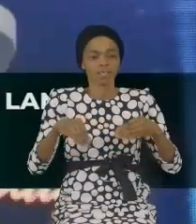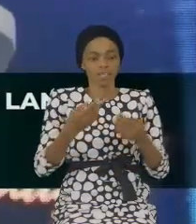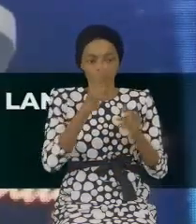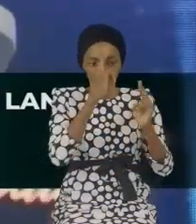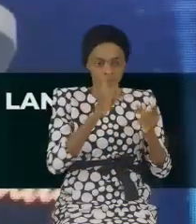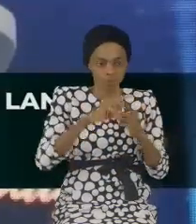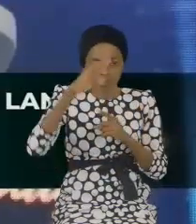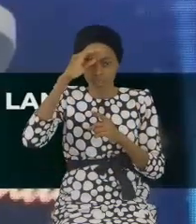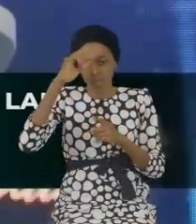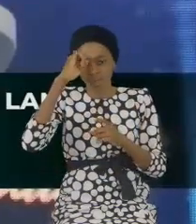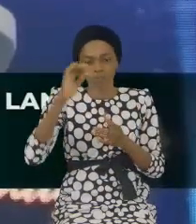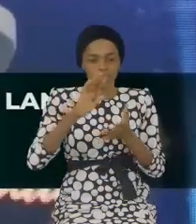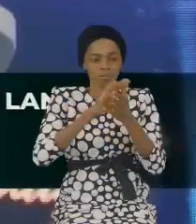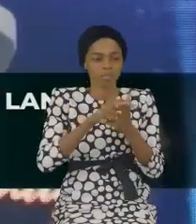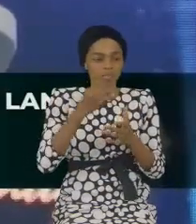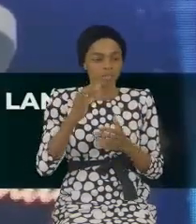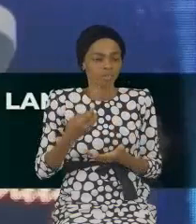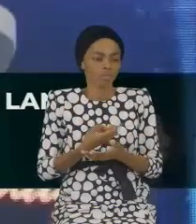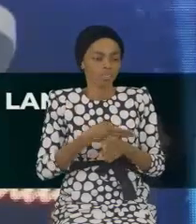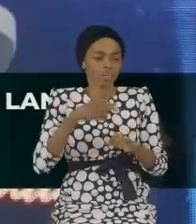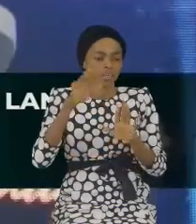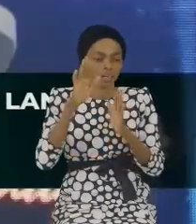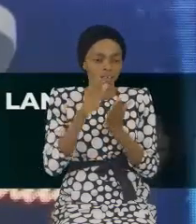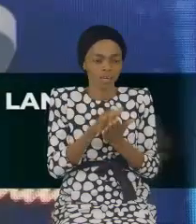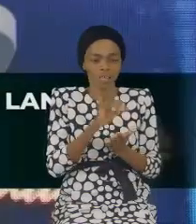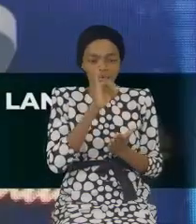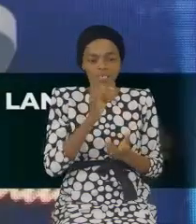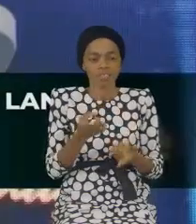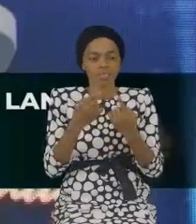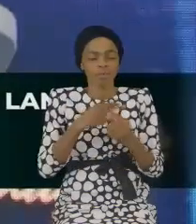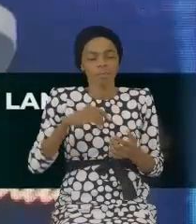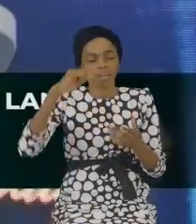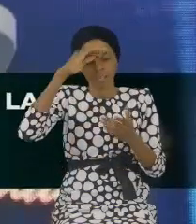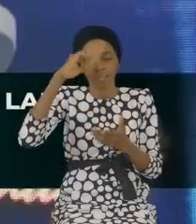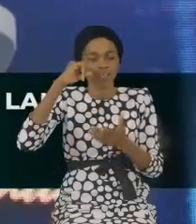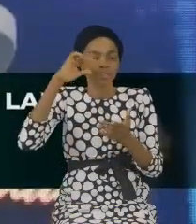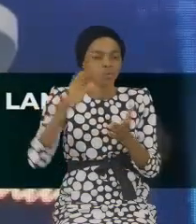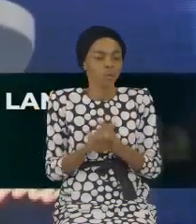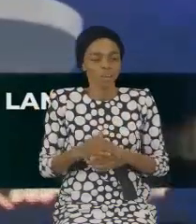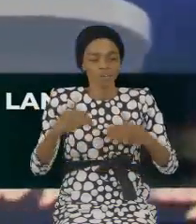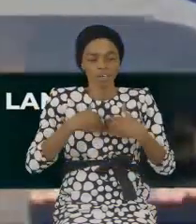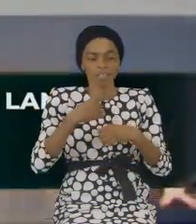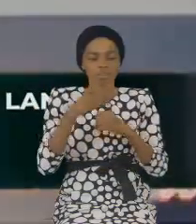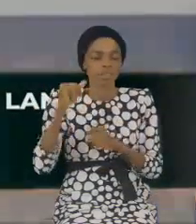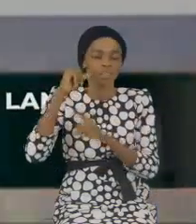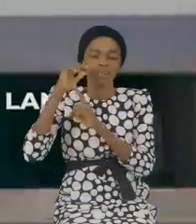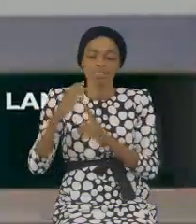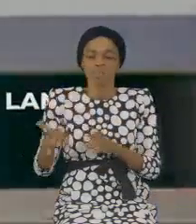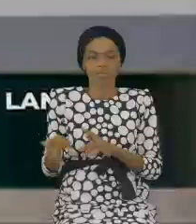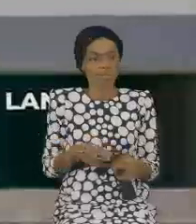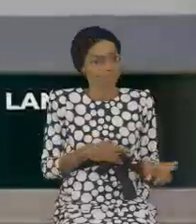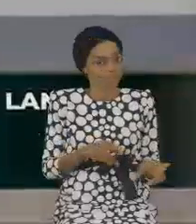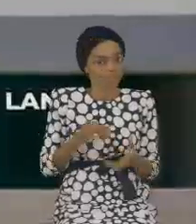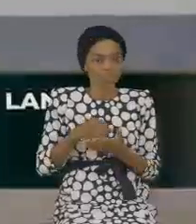the marriage of the Lamb is come, and his wife has made herself ready. His wife, the bride